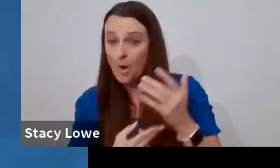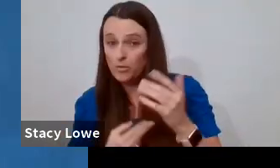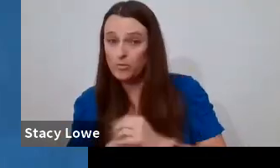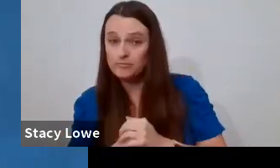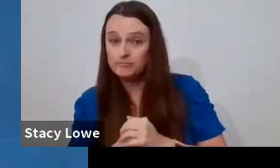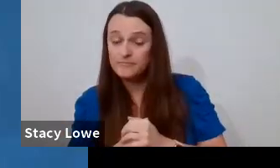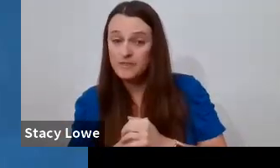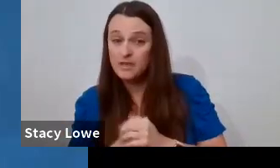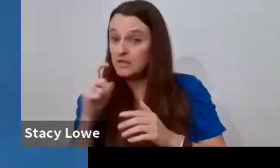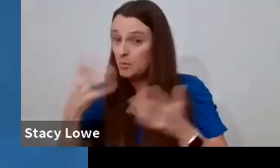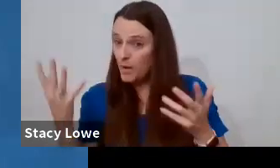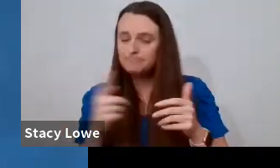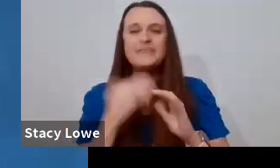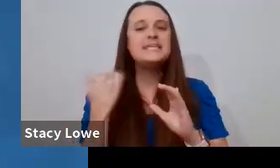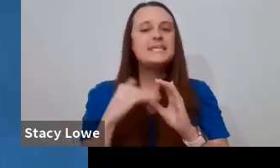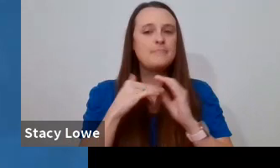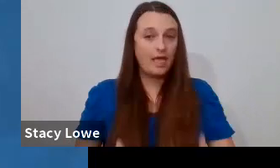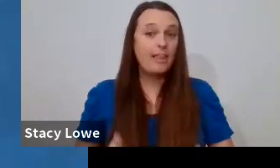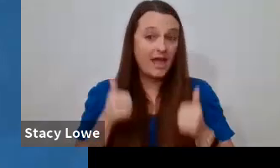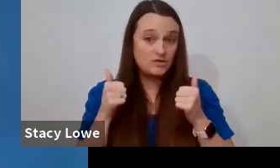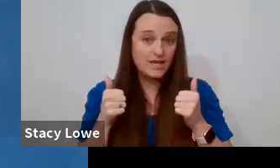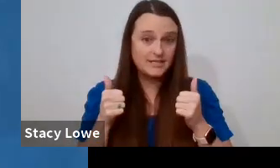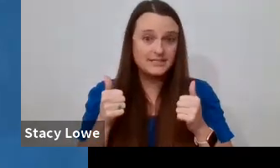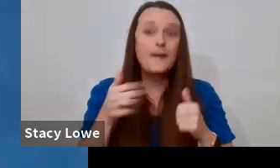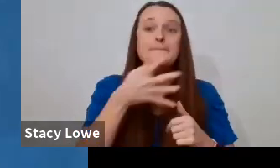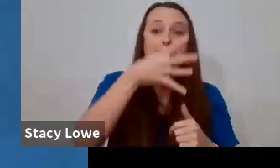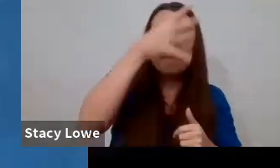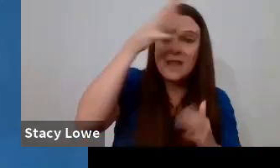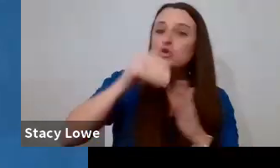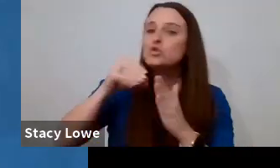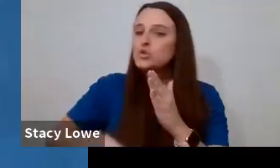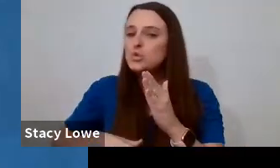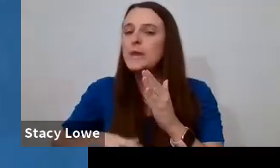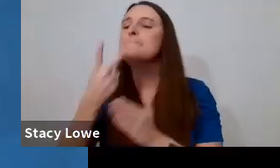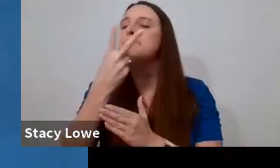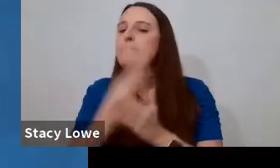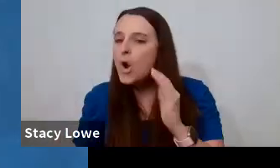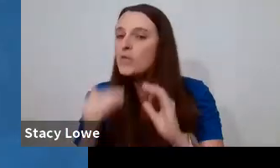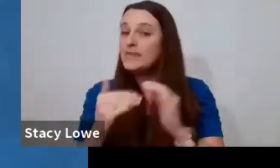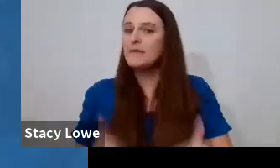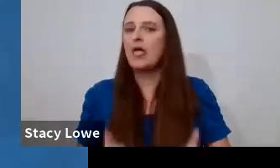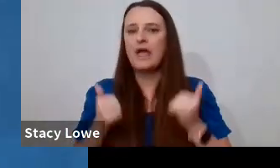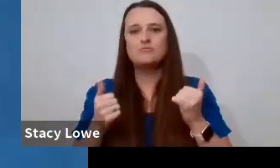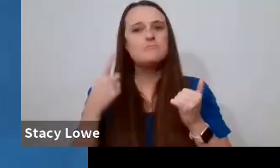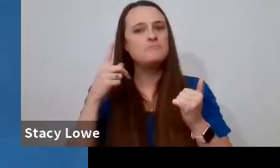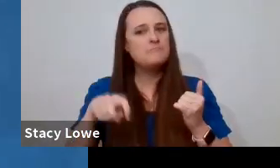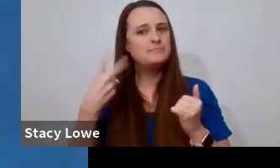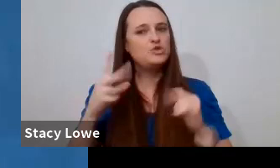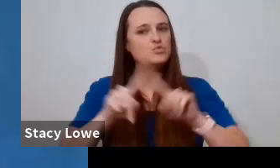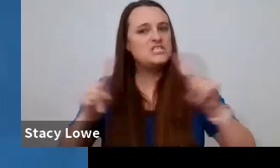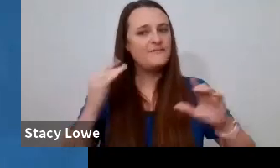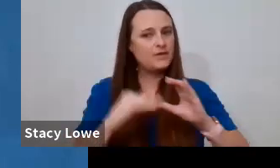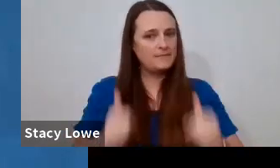needed: an email address. The parent and student's email address has to be different. Social